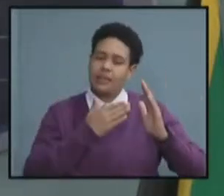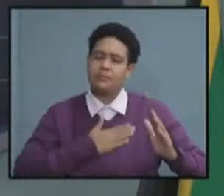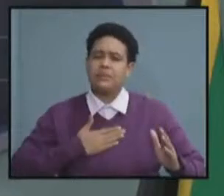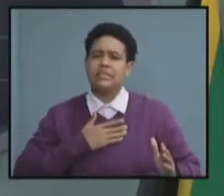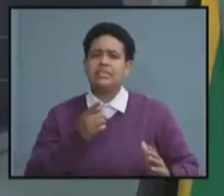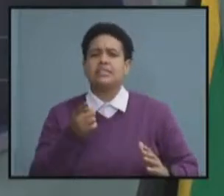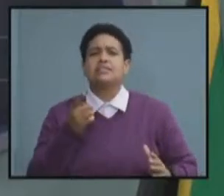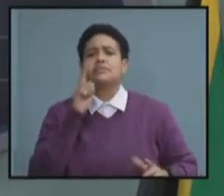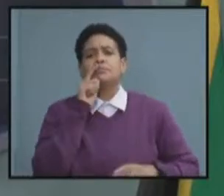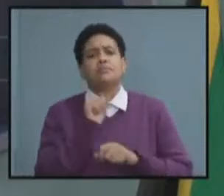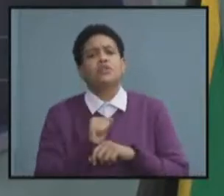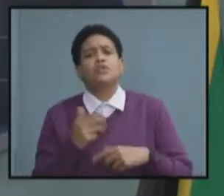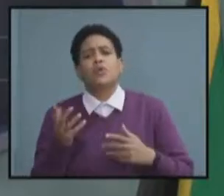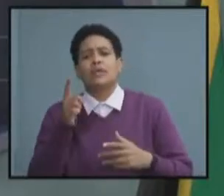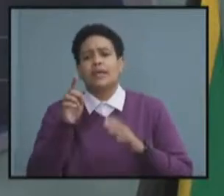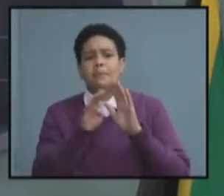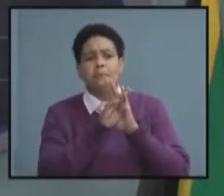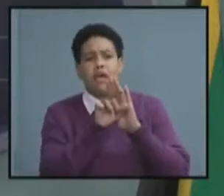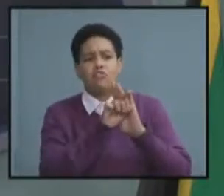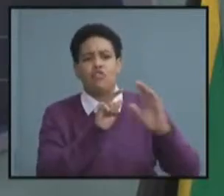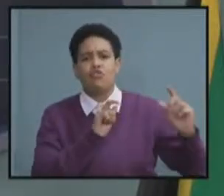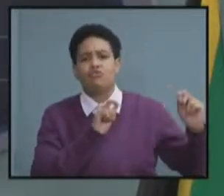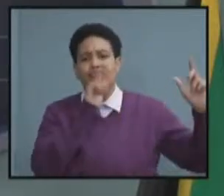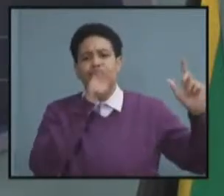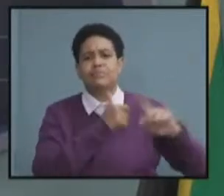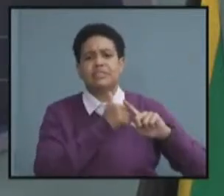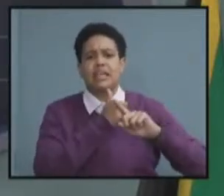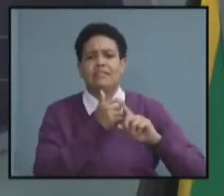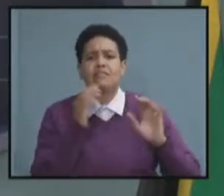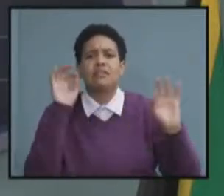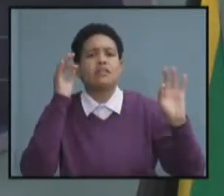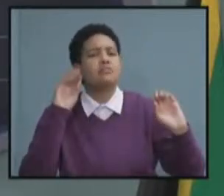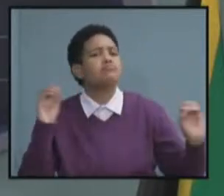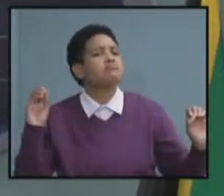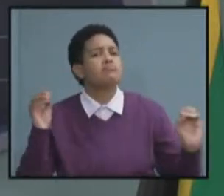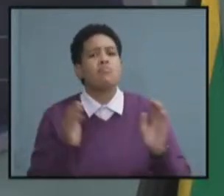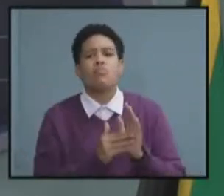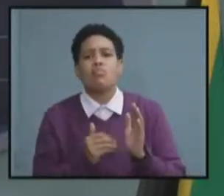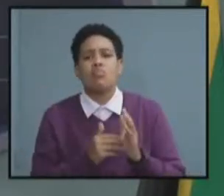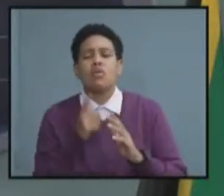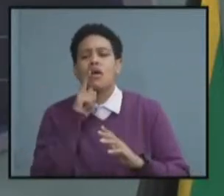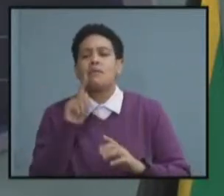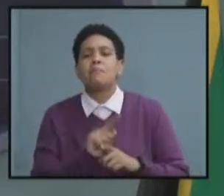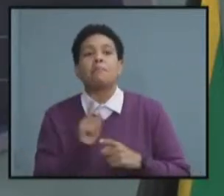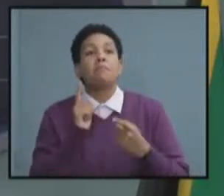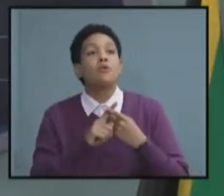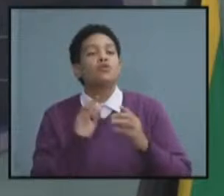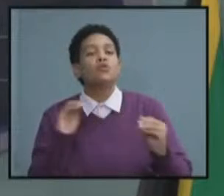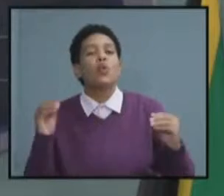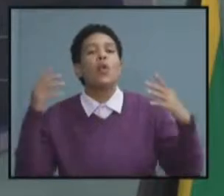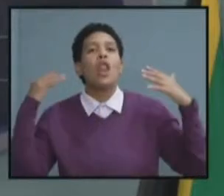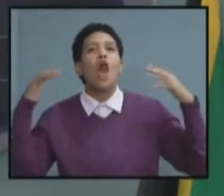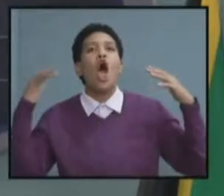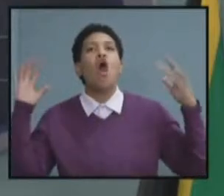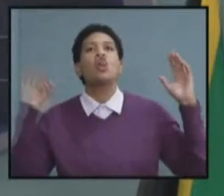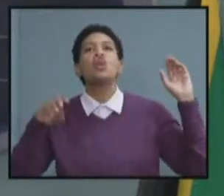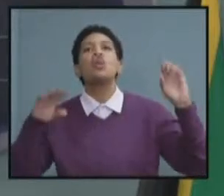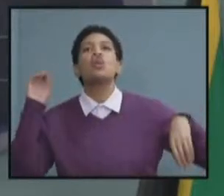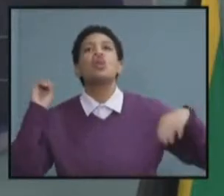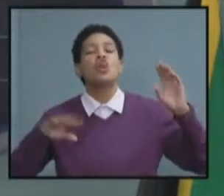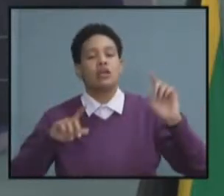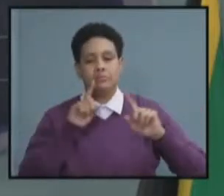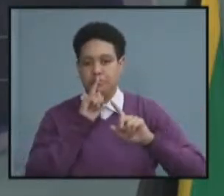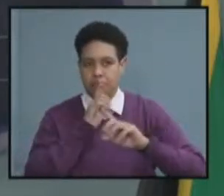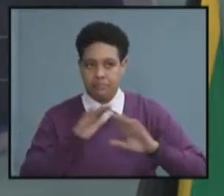to ensure that their background is free from distraction, and of course there is no noise coming through. They